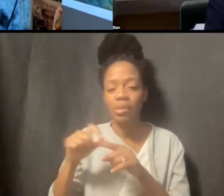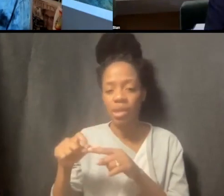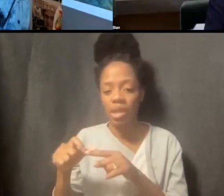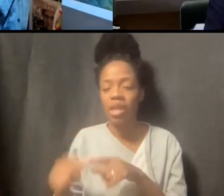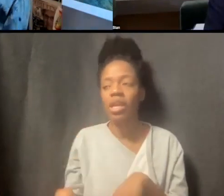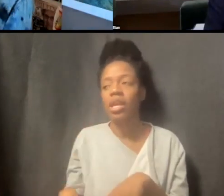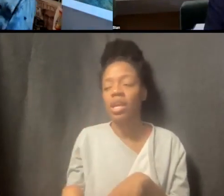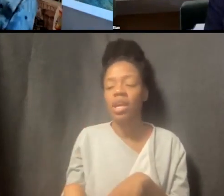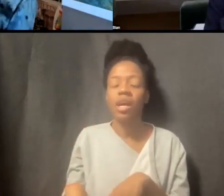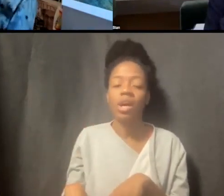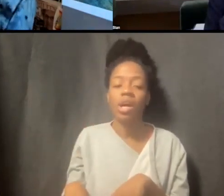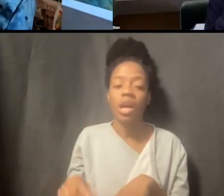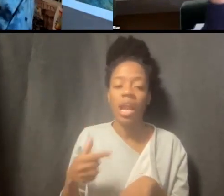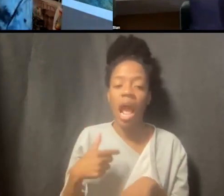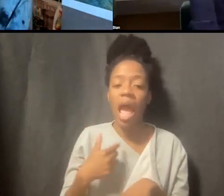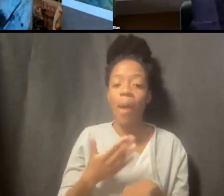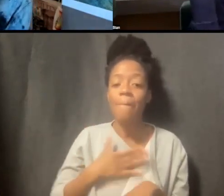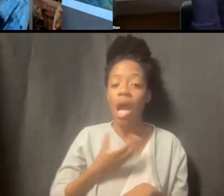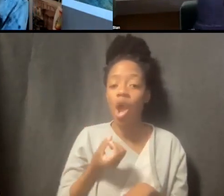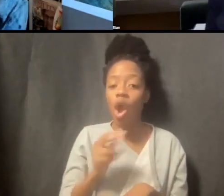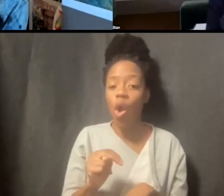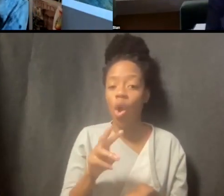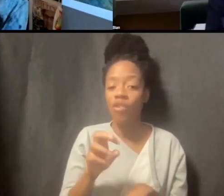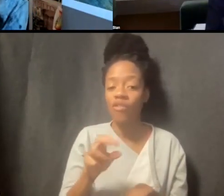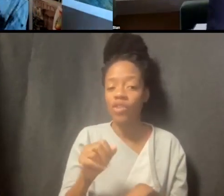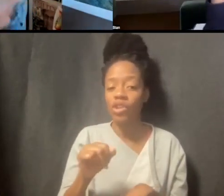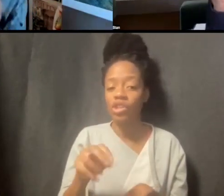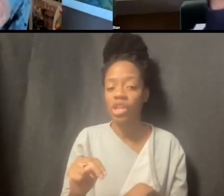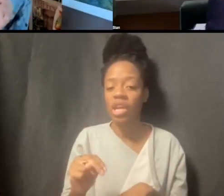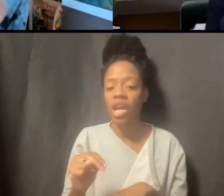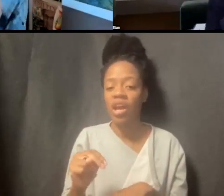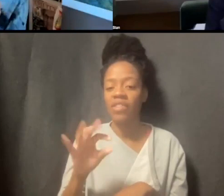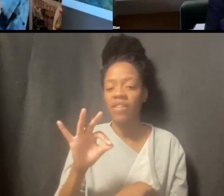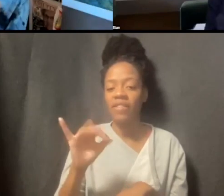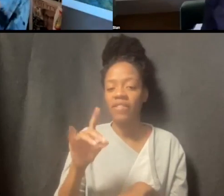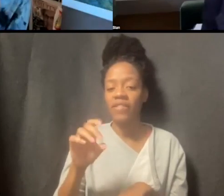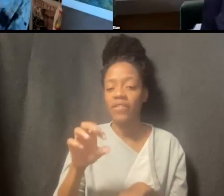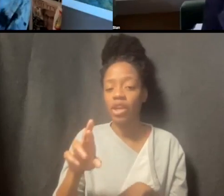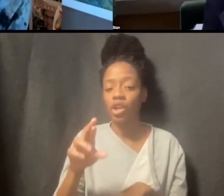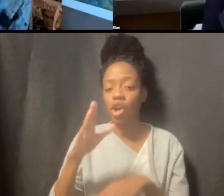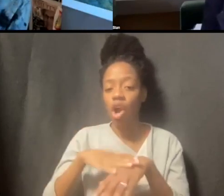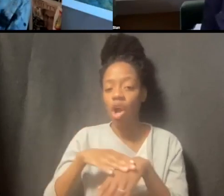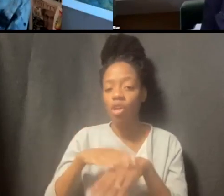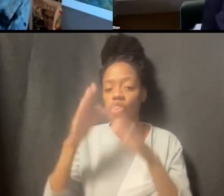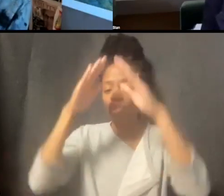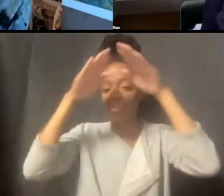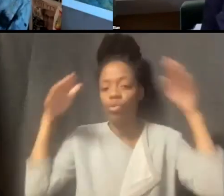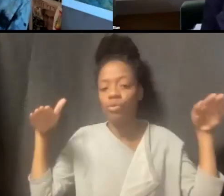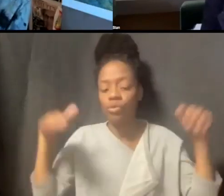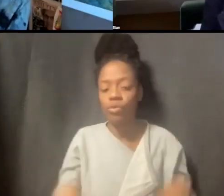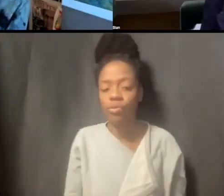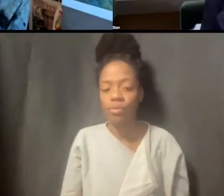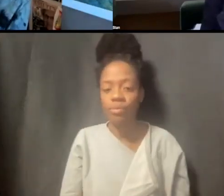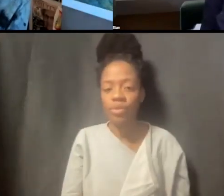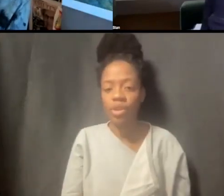basement. It was basically the songs, you know, and maybe. Did you play them all? You played all the characters. No, I directed it. Oh.